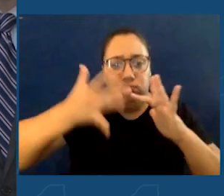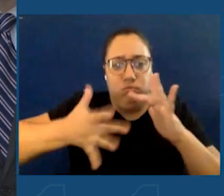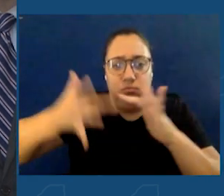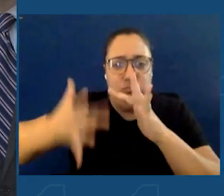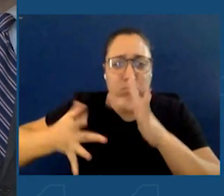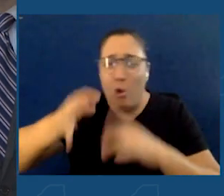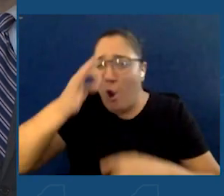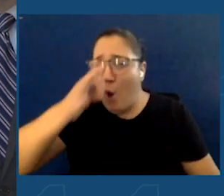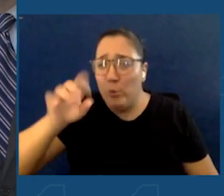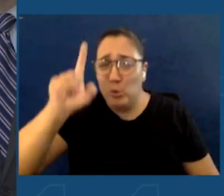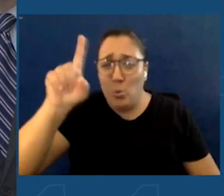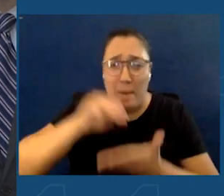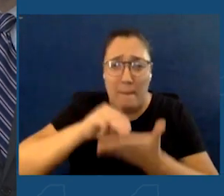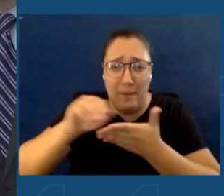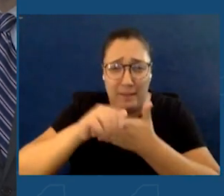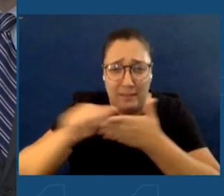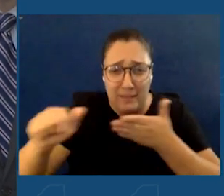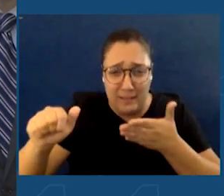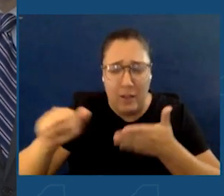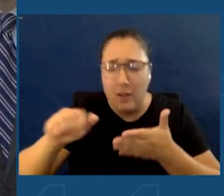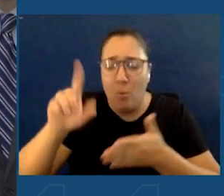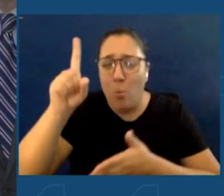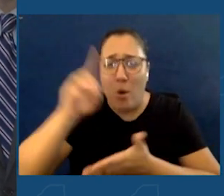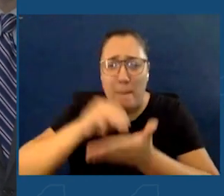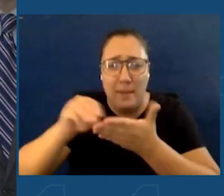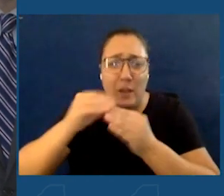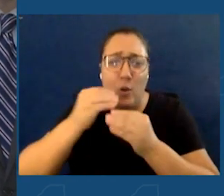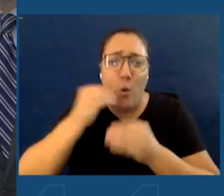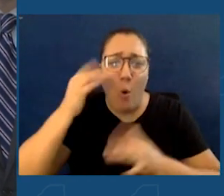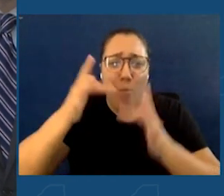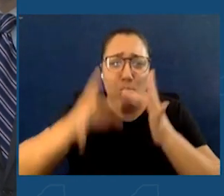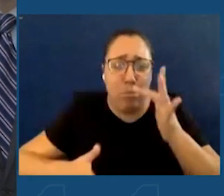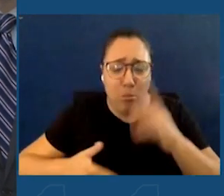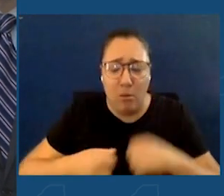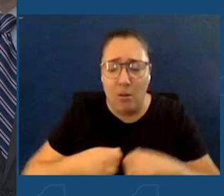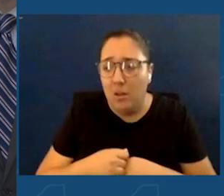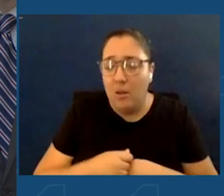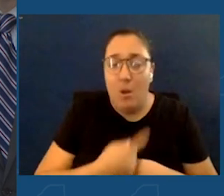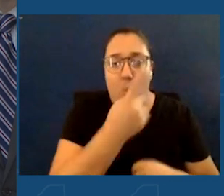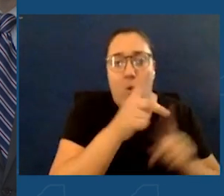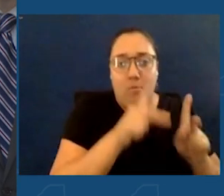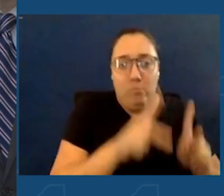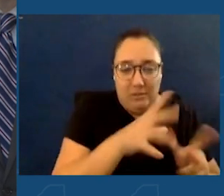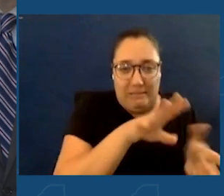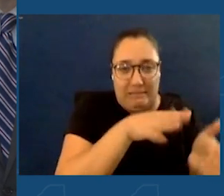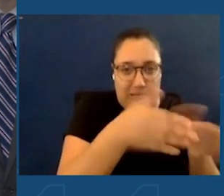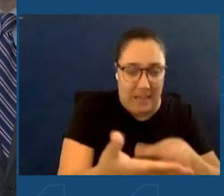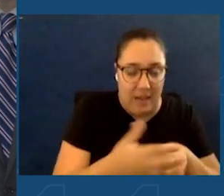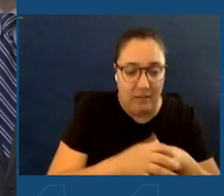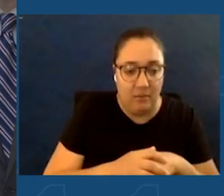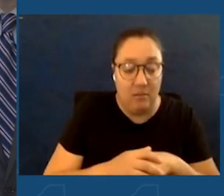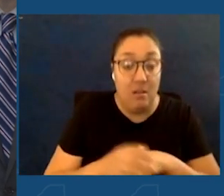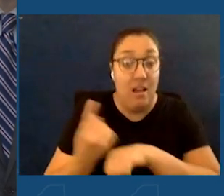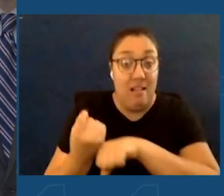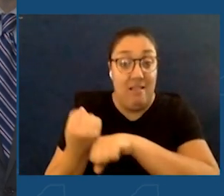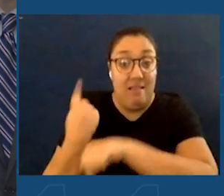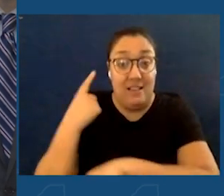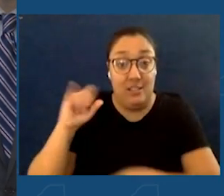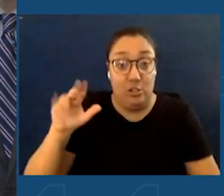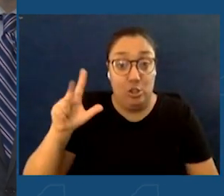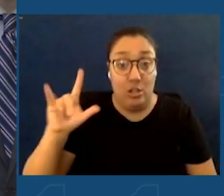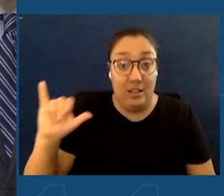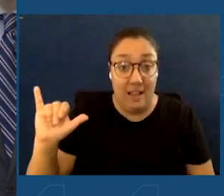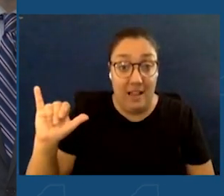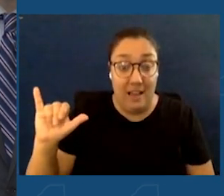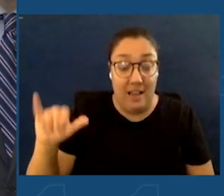1 New Yorker killed. We've had other storms. Elsa, last July, 35,000